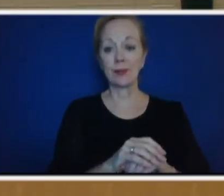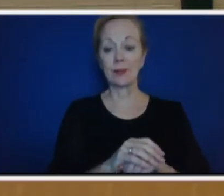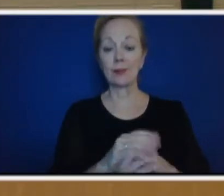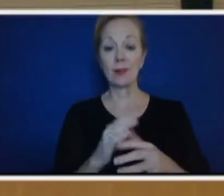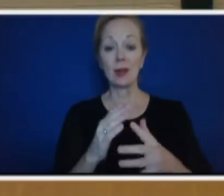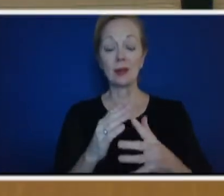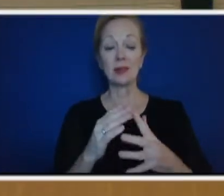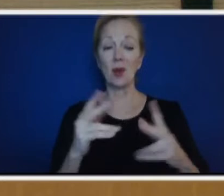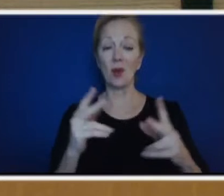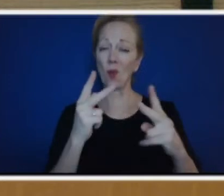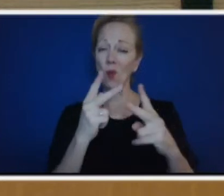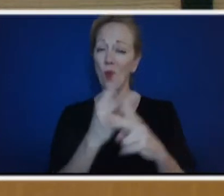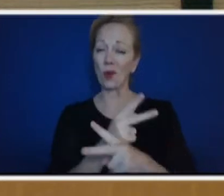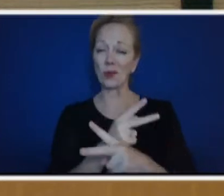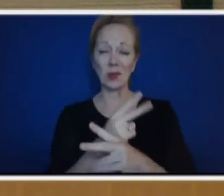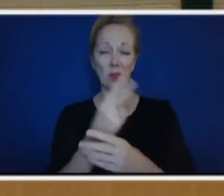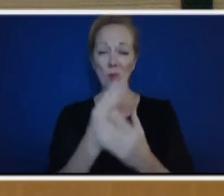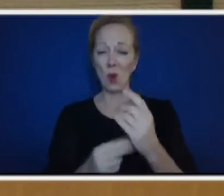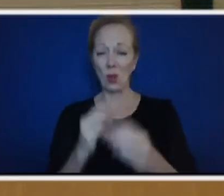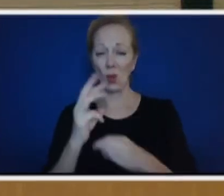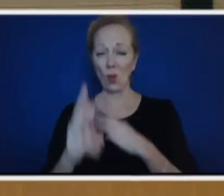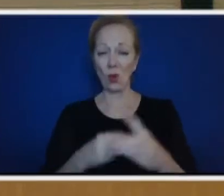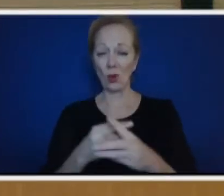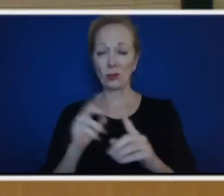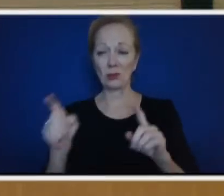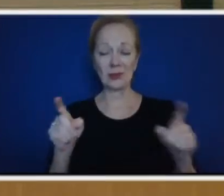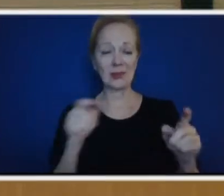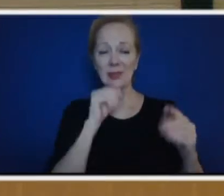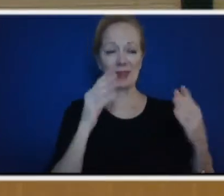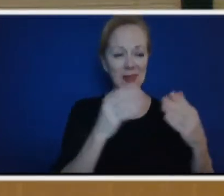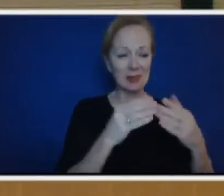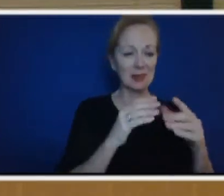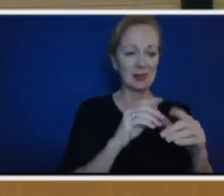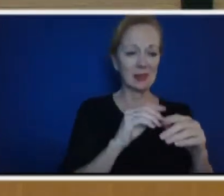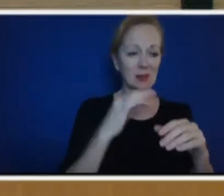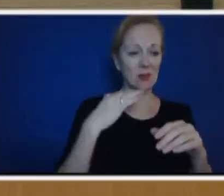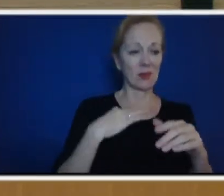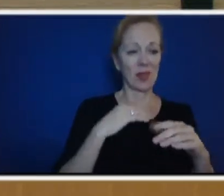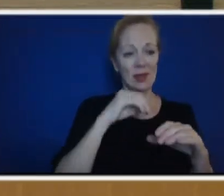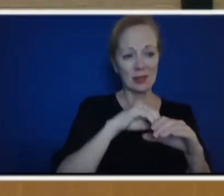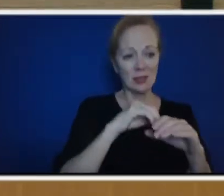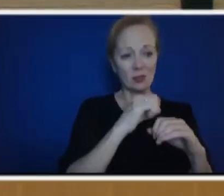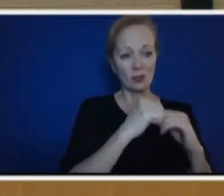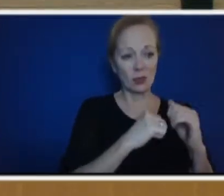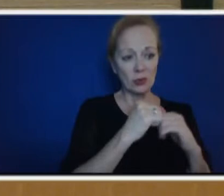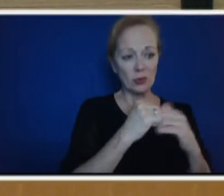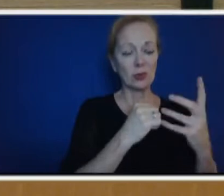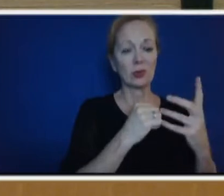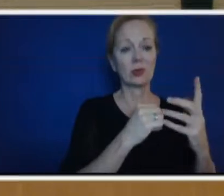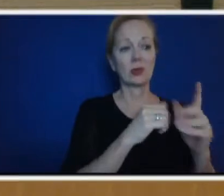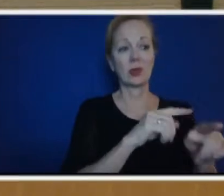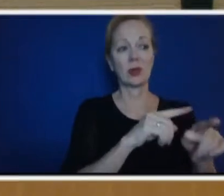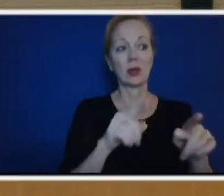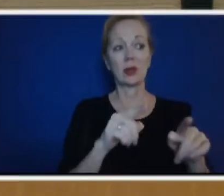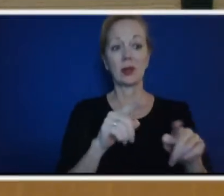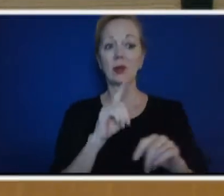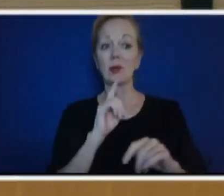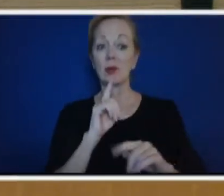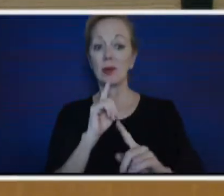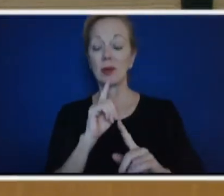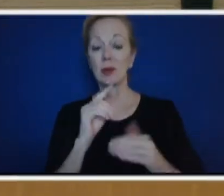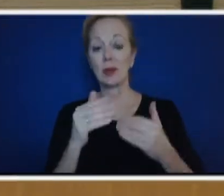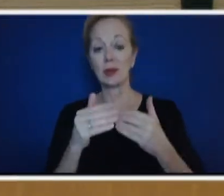of both worlds. It's not dense enough to really take advantage of all the infrastructure that you have here, which certainly it is, close